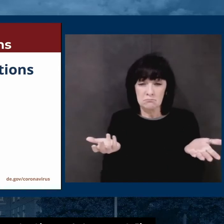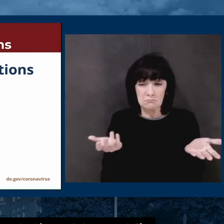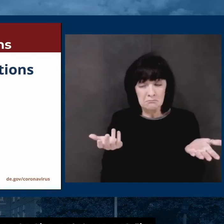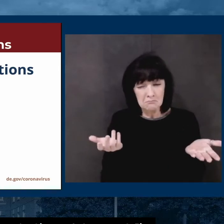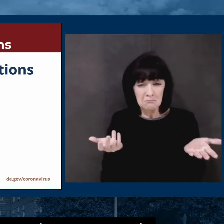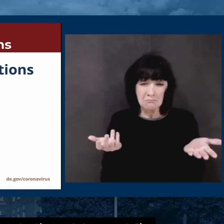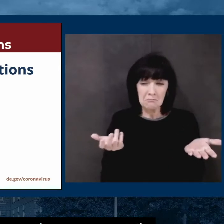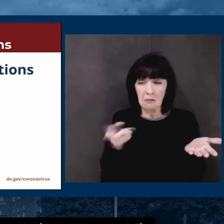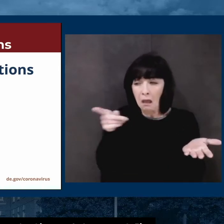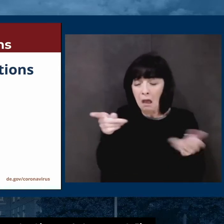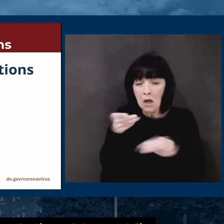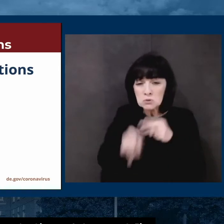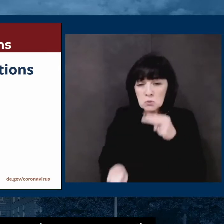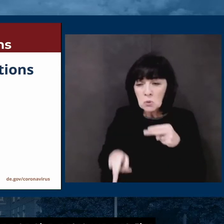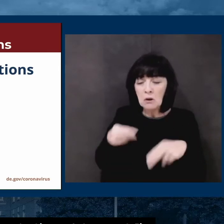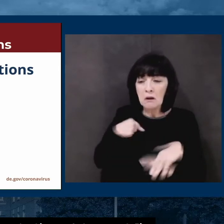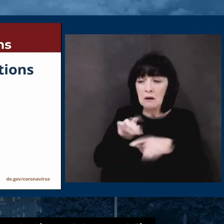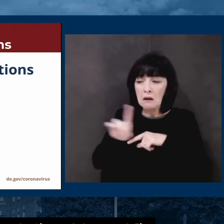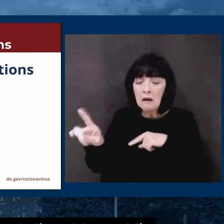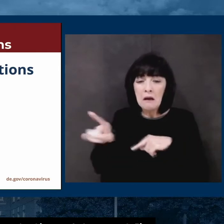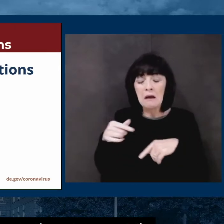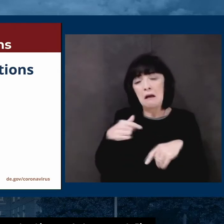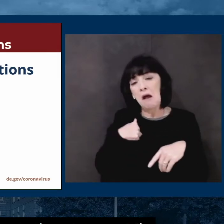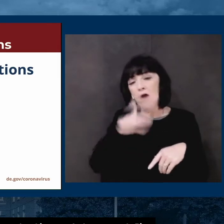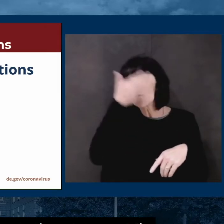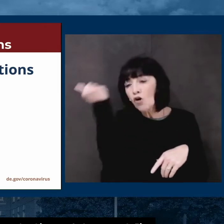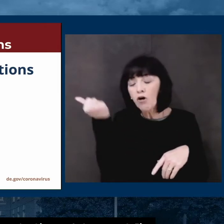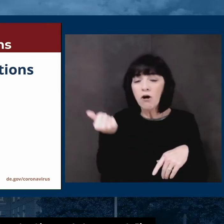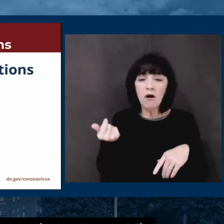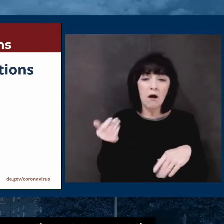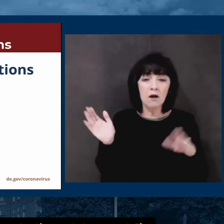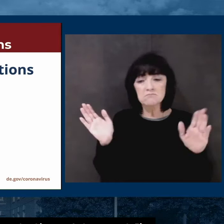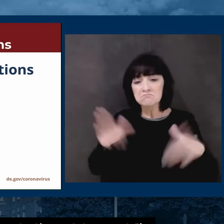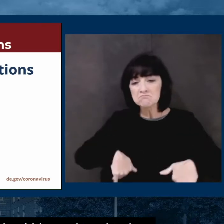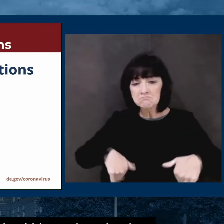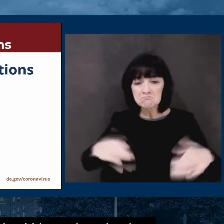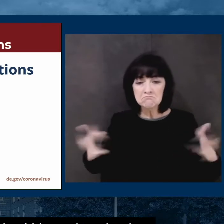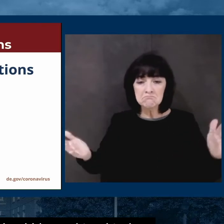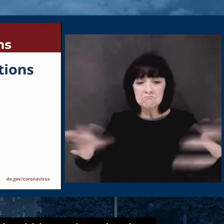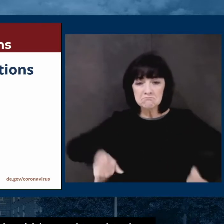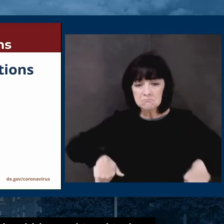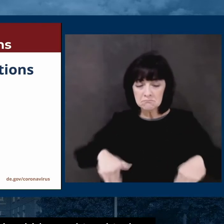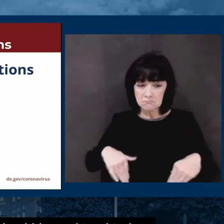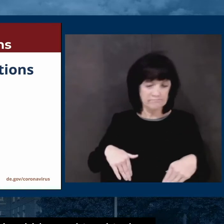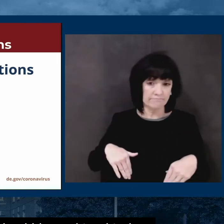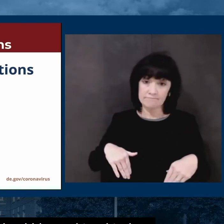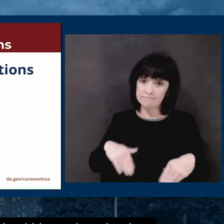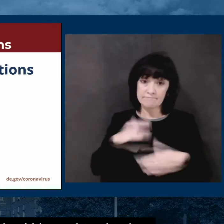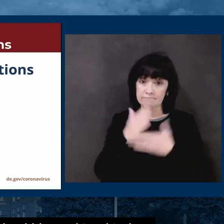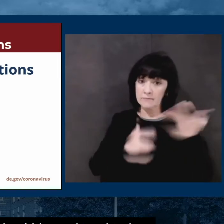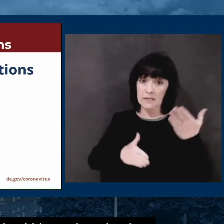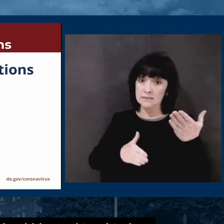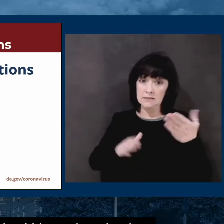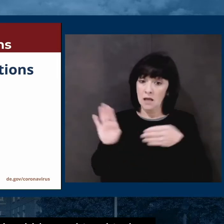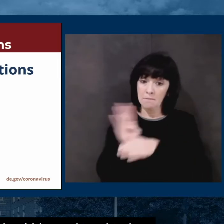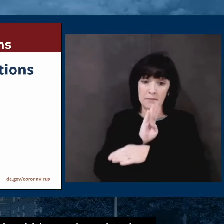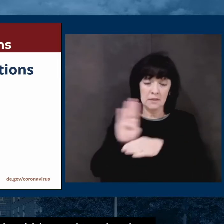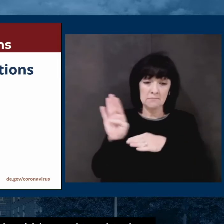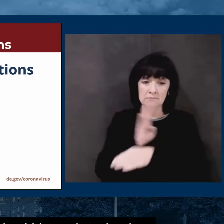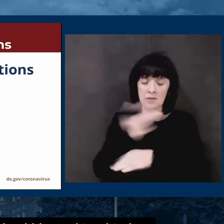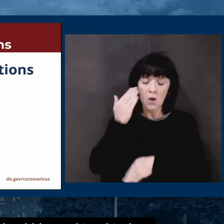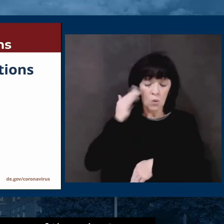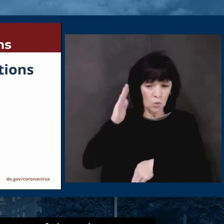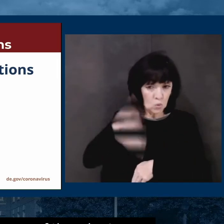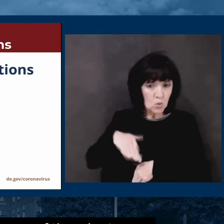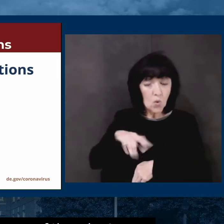some of these things. So we tend to get a little comfortable, get a little closer than we should. Or, some of these businesses, I know they've been hit